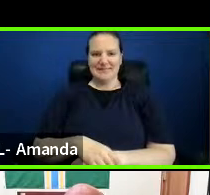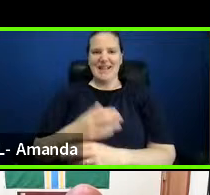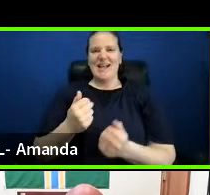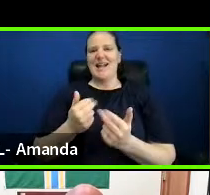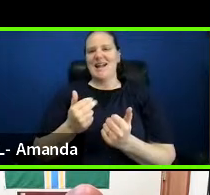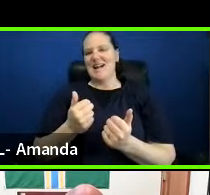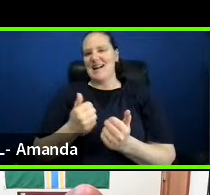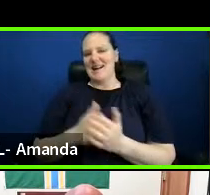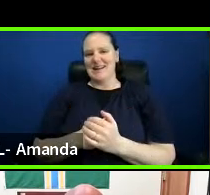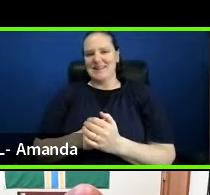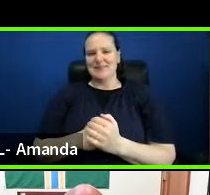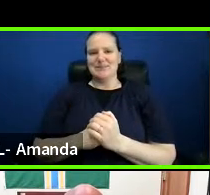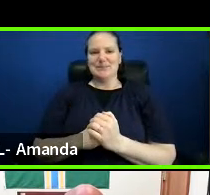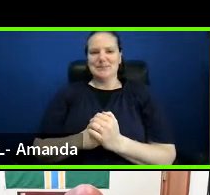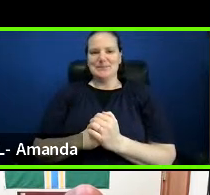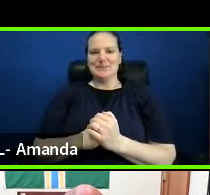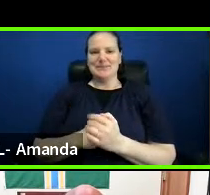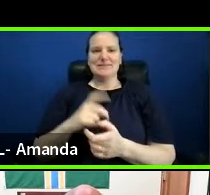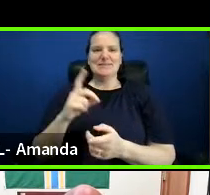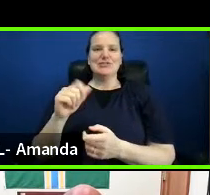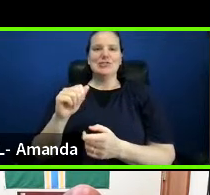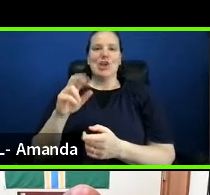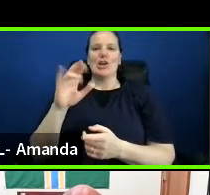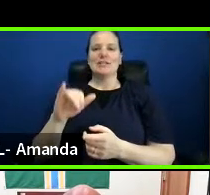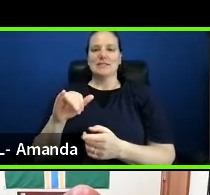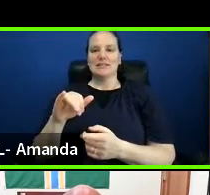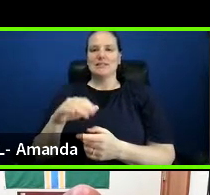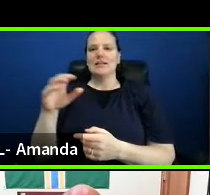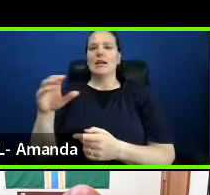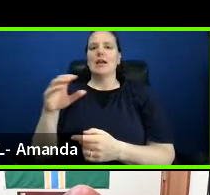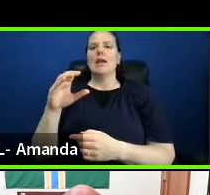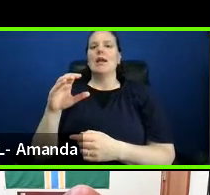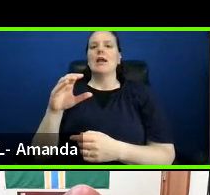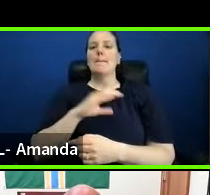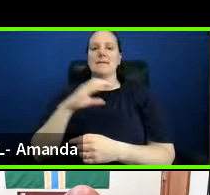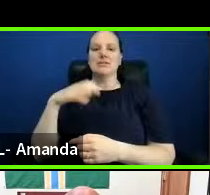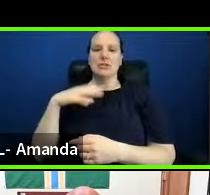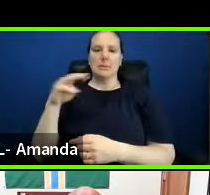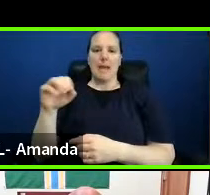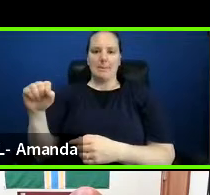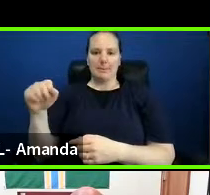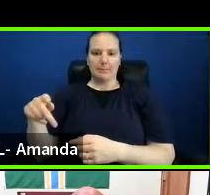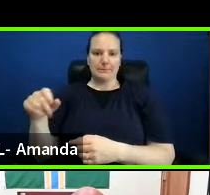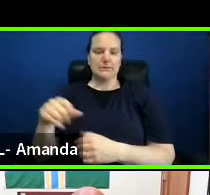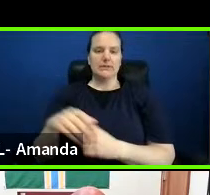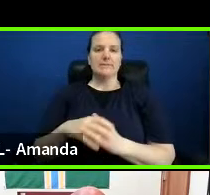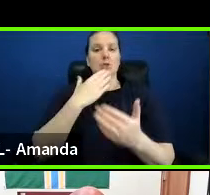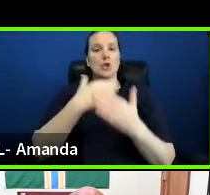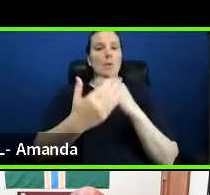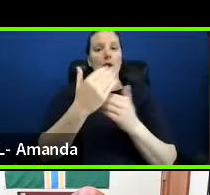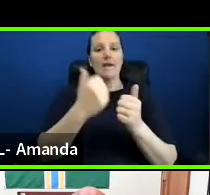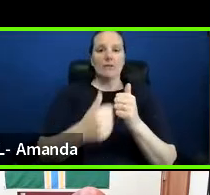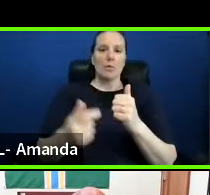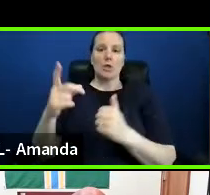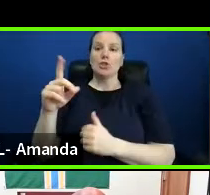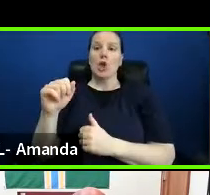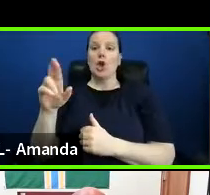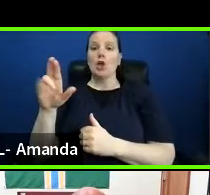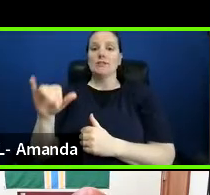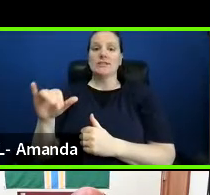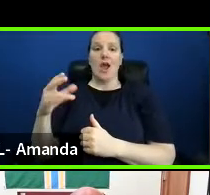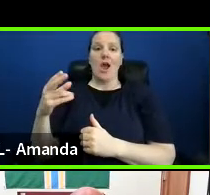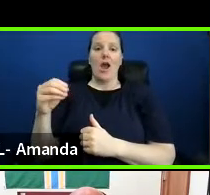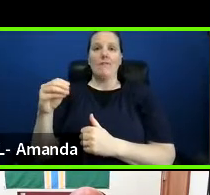Thank you. Let's go with Darcy and then Commissioner Metz. Hey, good morning, everyone. Darcy Hoffman, she,